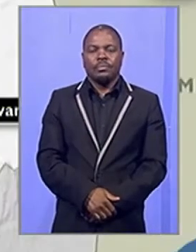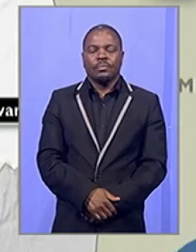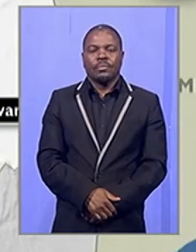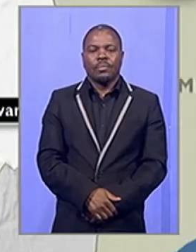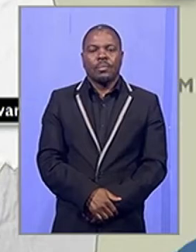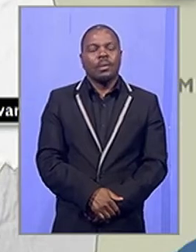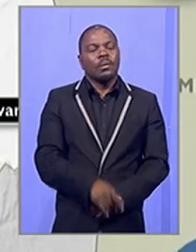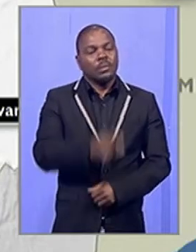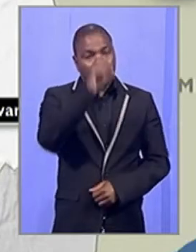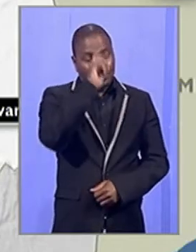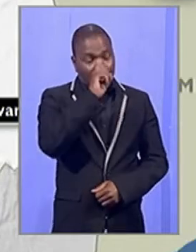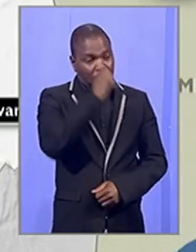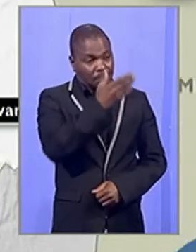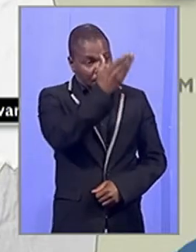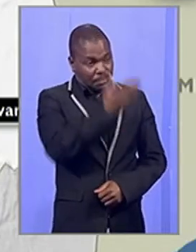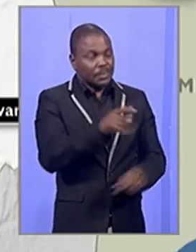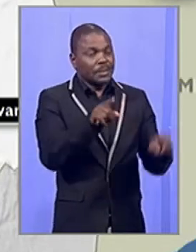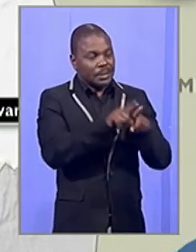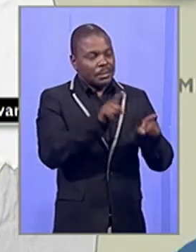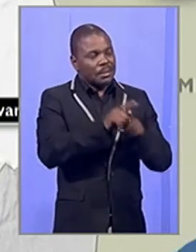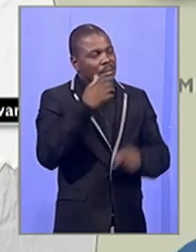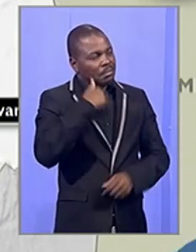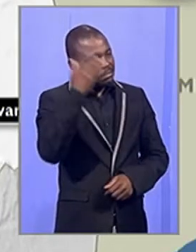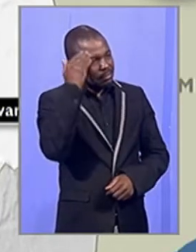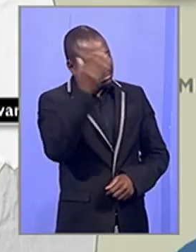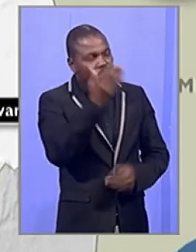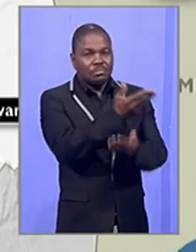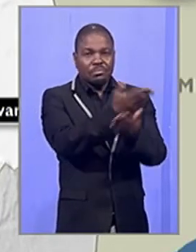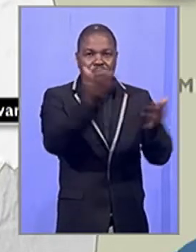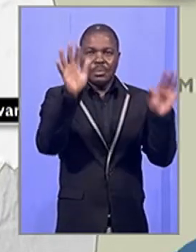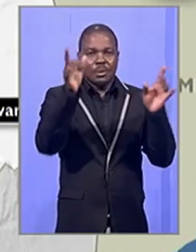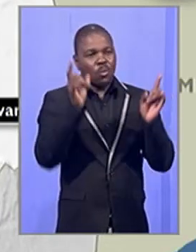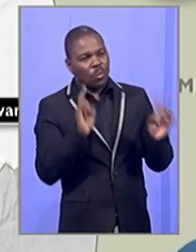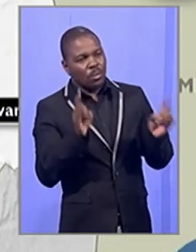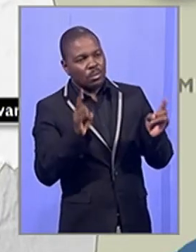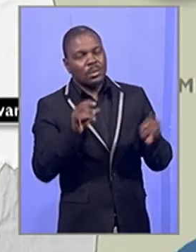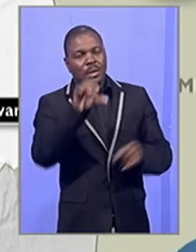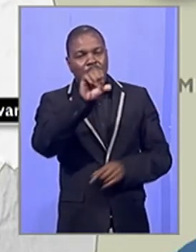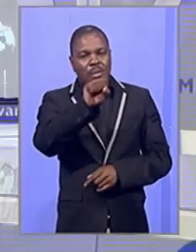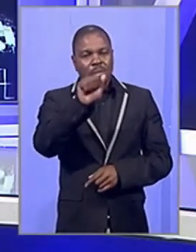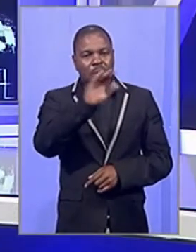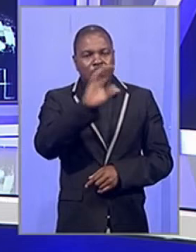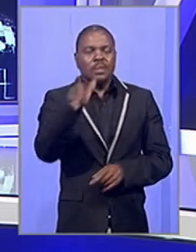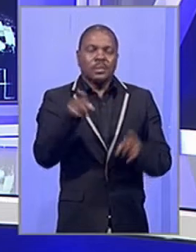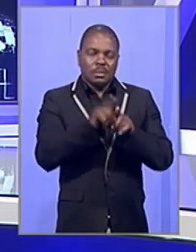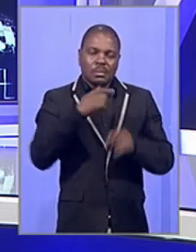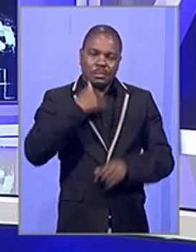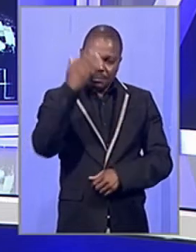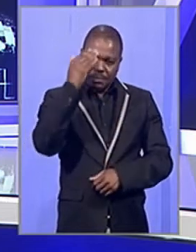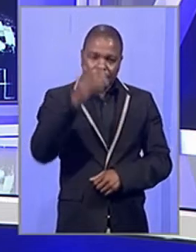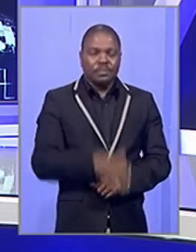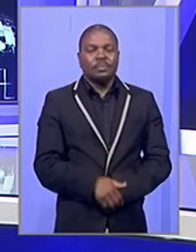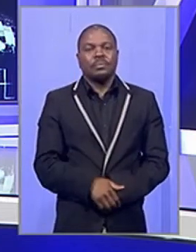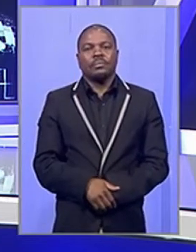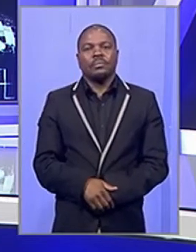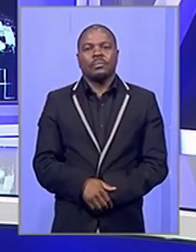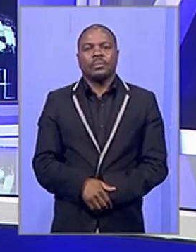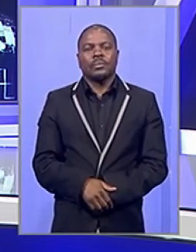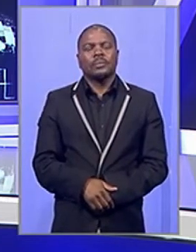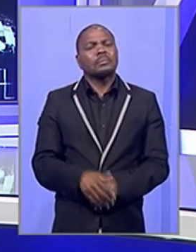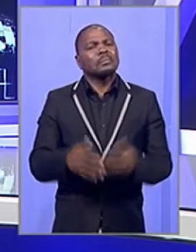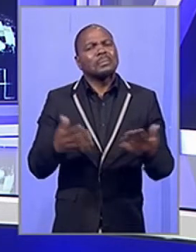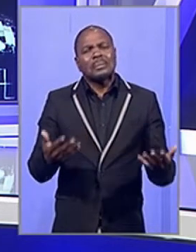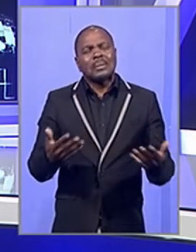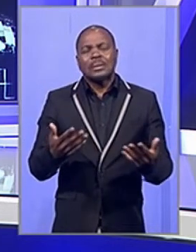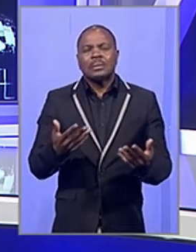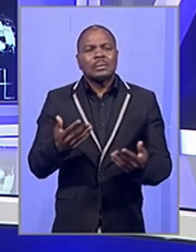Ga jela motho e re go tamiše ke tamiše le ba bogedi ka moka ba SABC. E ka ba ke ka lebaka